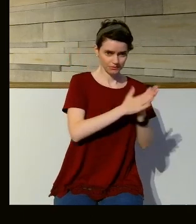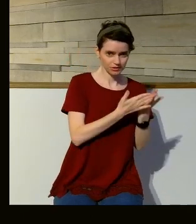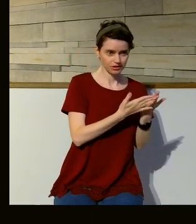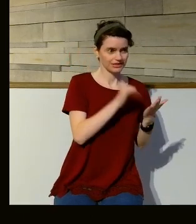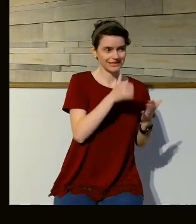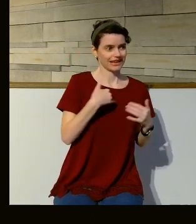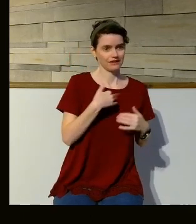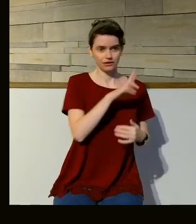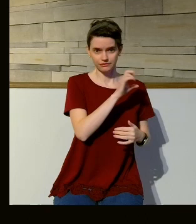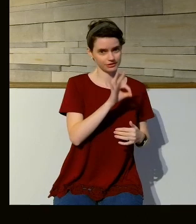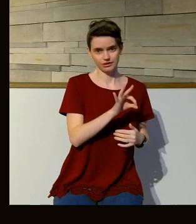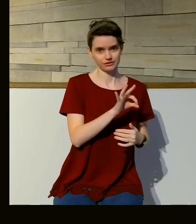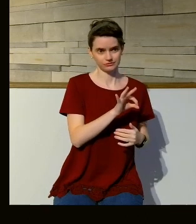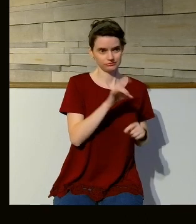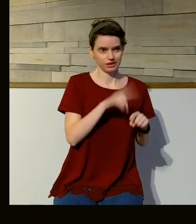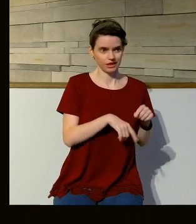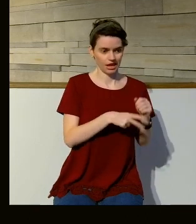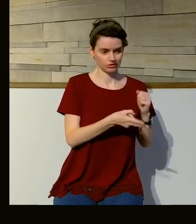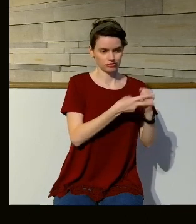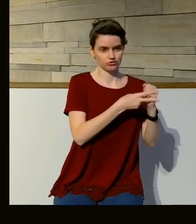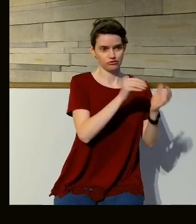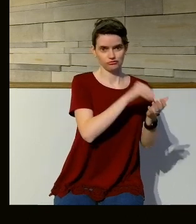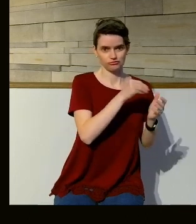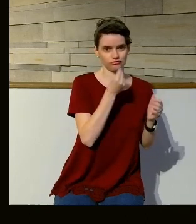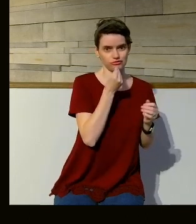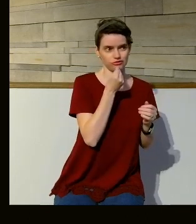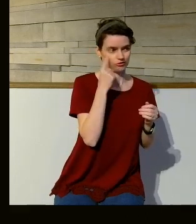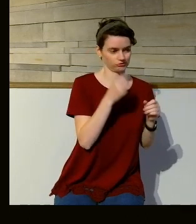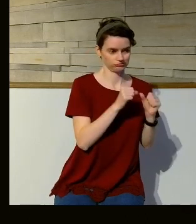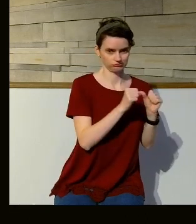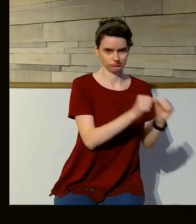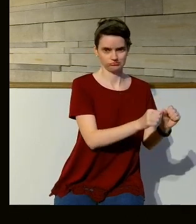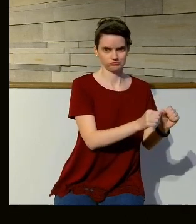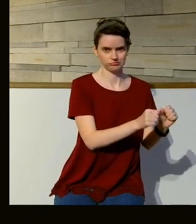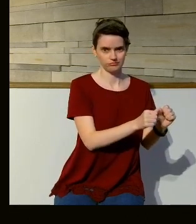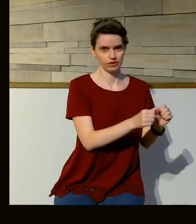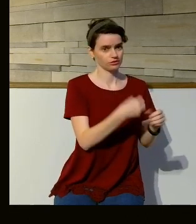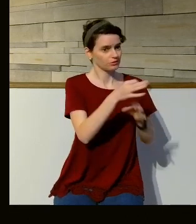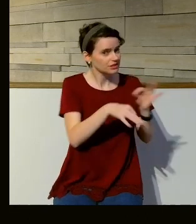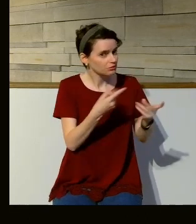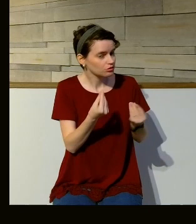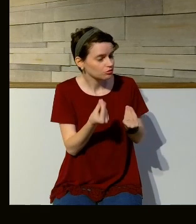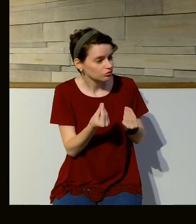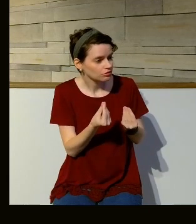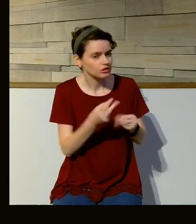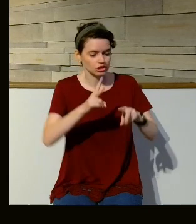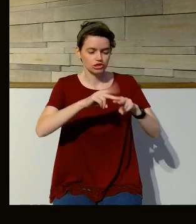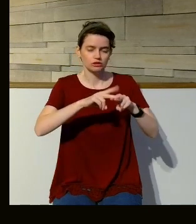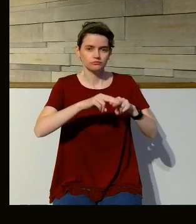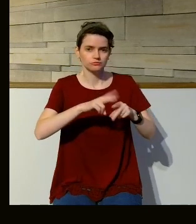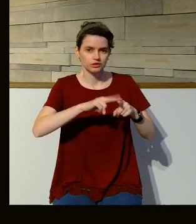didn't have refrigerators like we do now, so they couldn't store food in a fridge to prolong its shelf life. So instead, what they would do is they would take